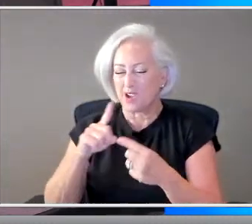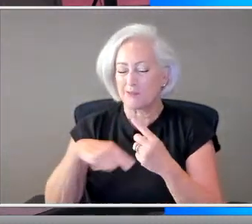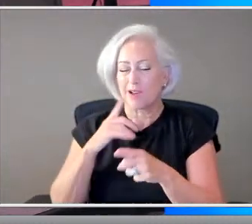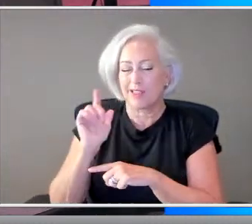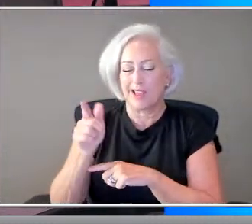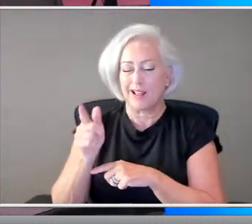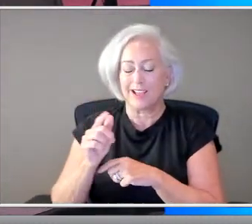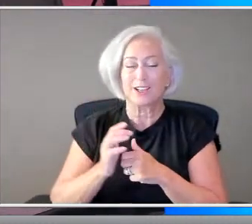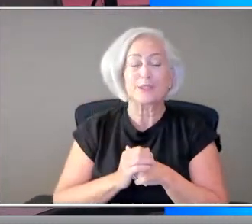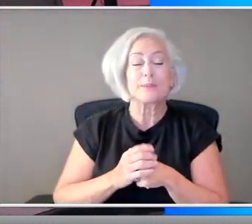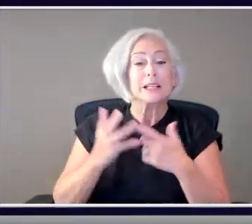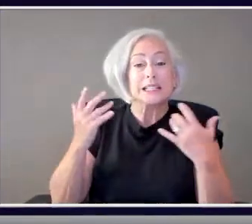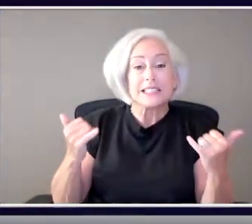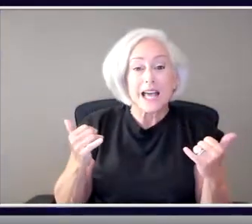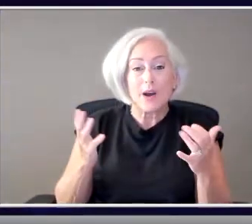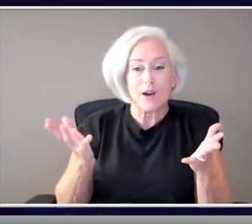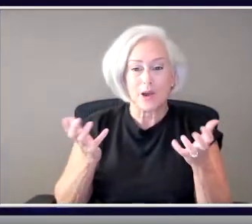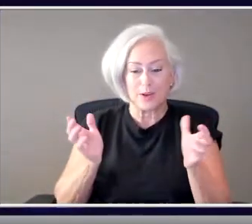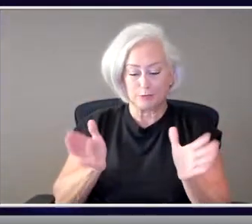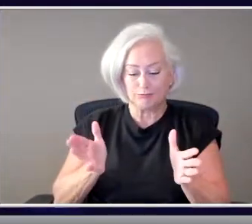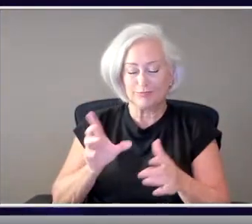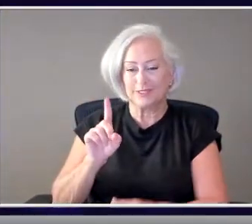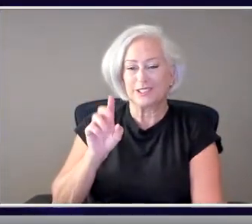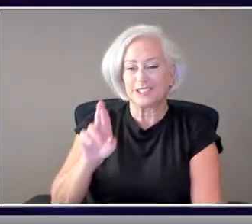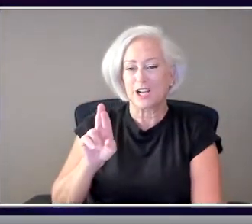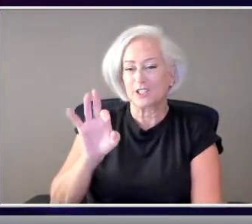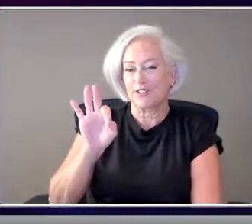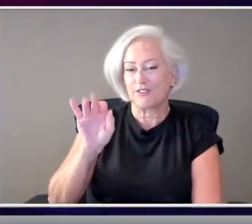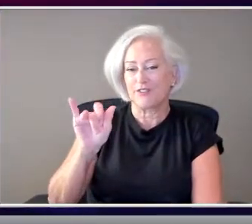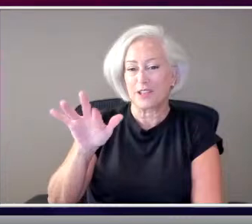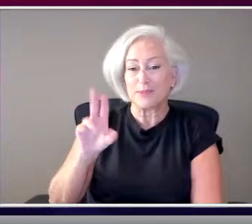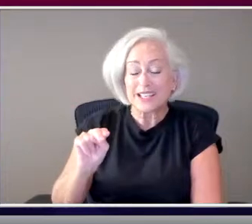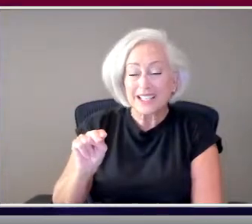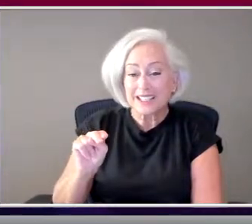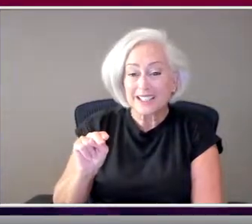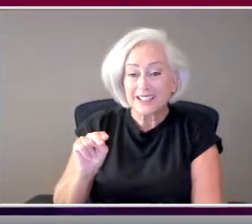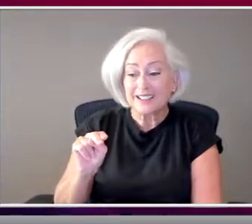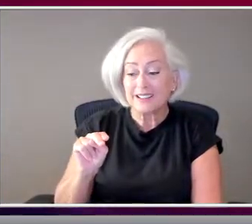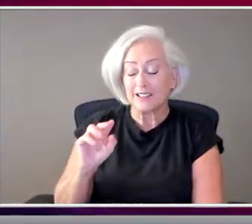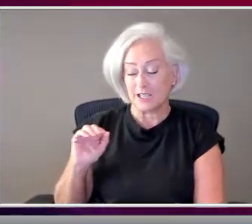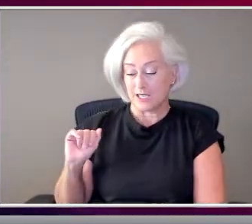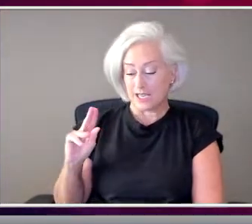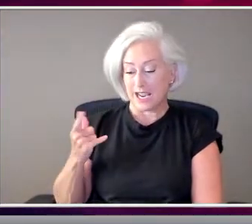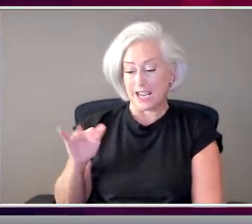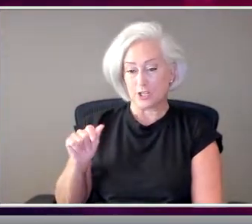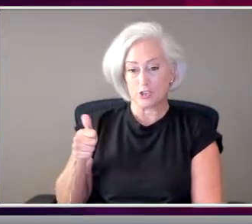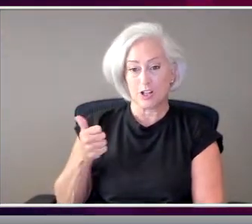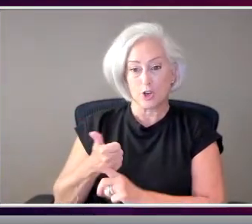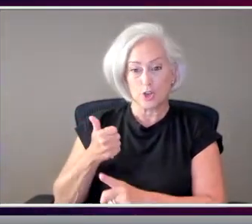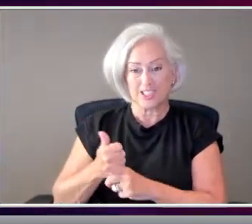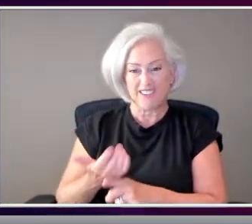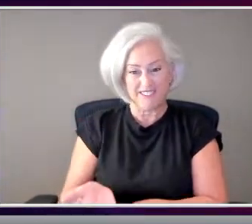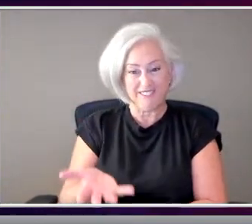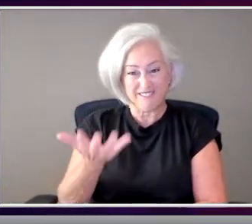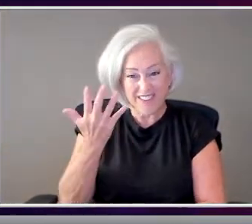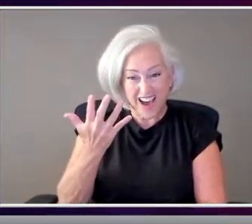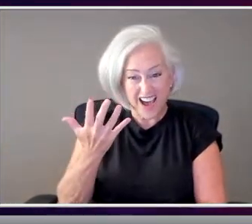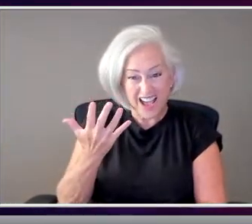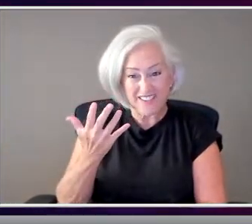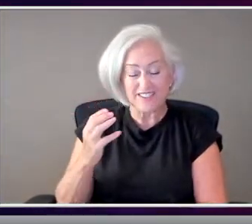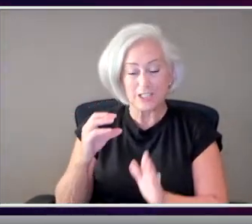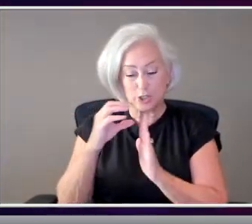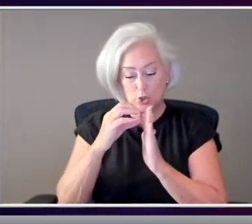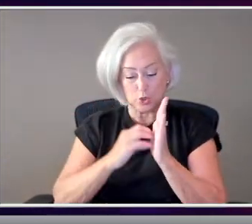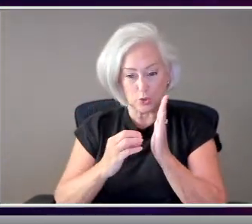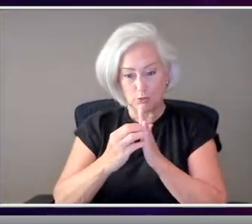I want to talk to Dr. Fabian for a minute. Dr. Fabian, Angela had 5 cancerous tumors in her breast. You